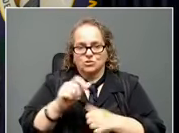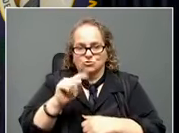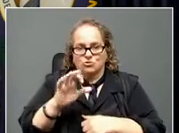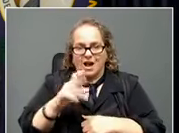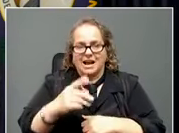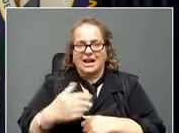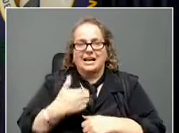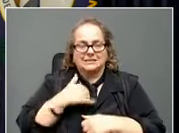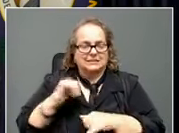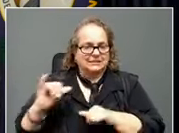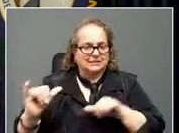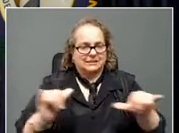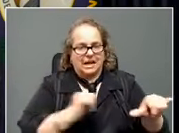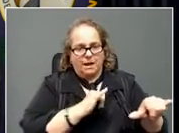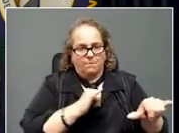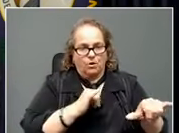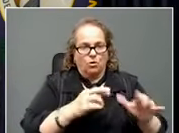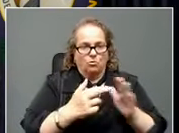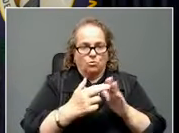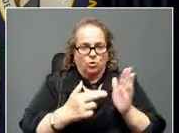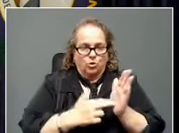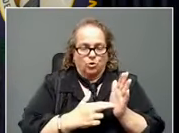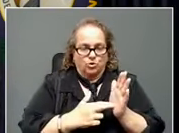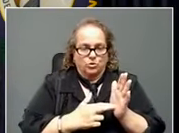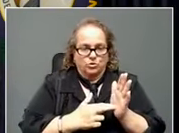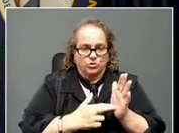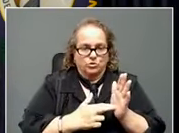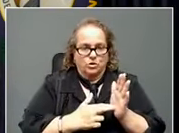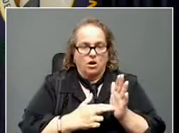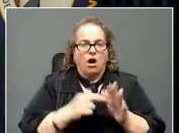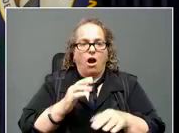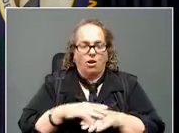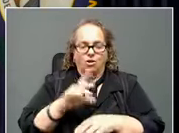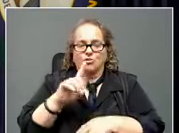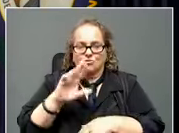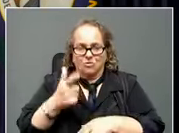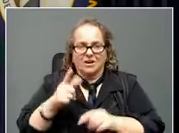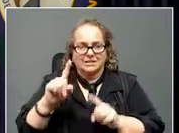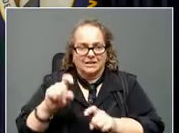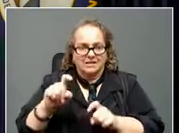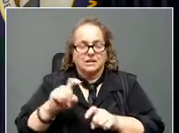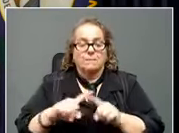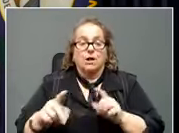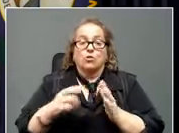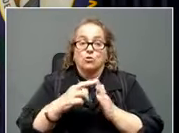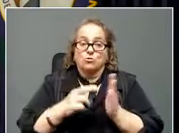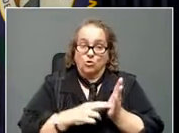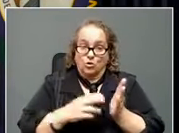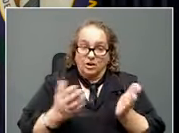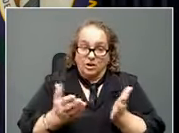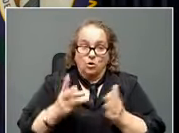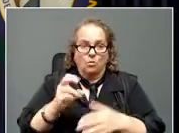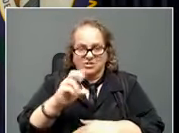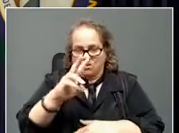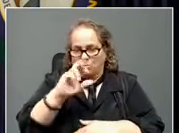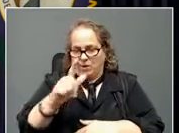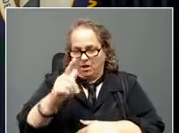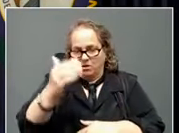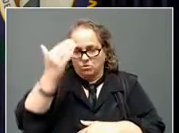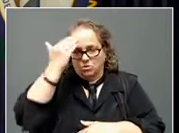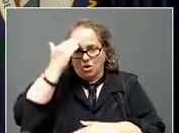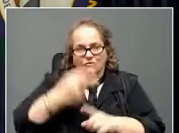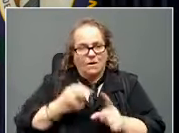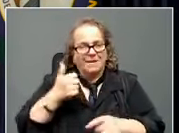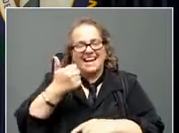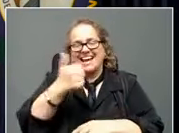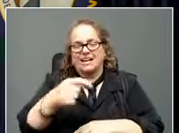rules, especially on these drug tests. But the rule here was well known to anybody running in